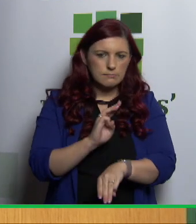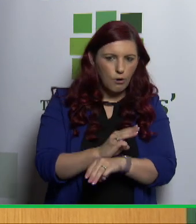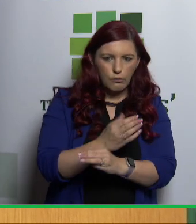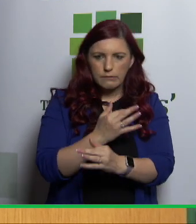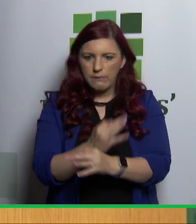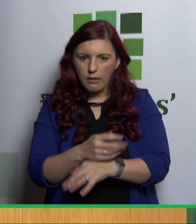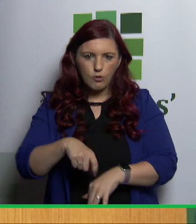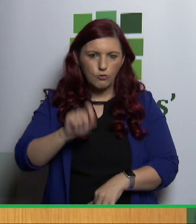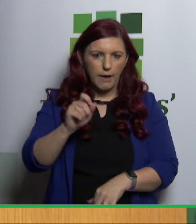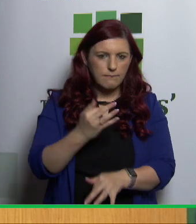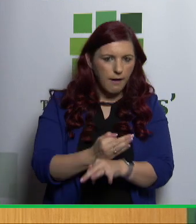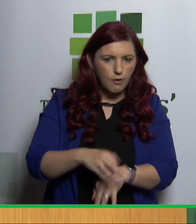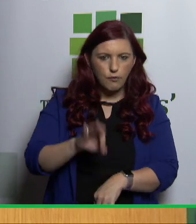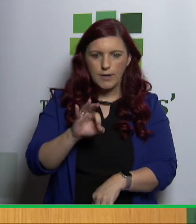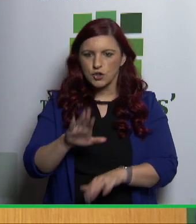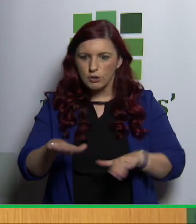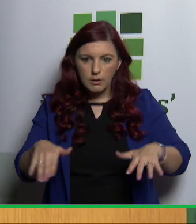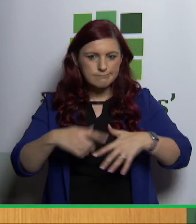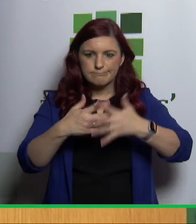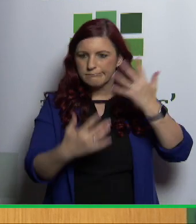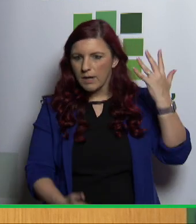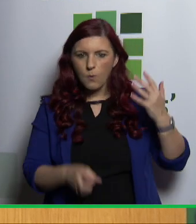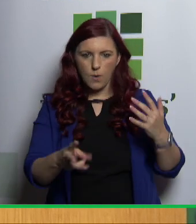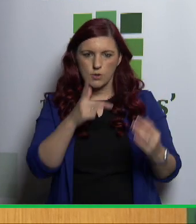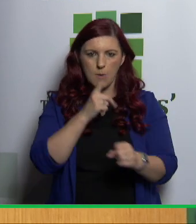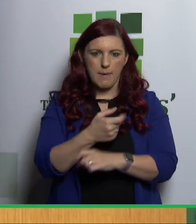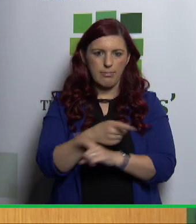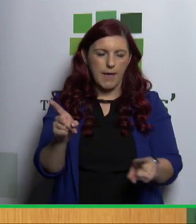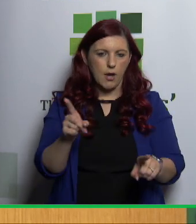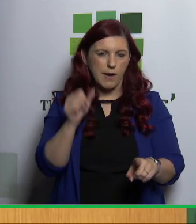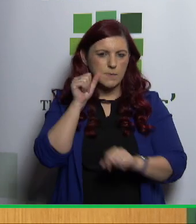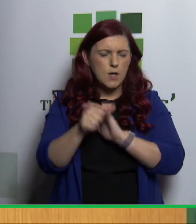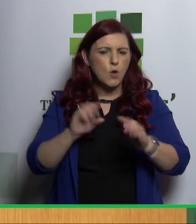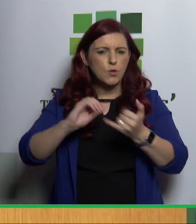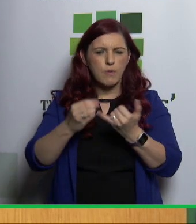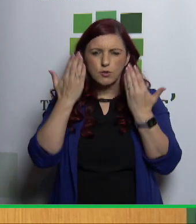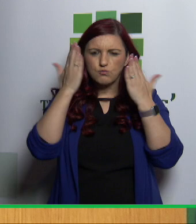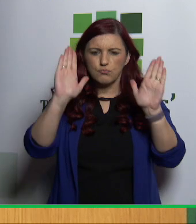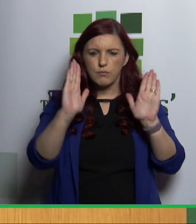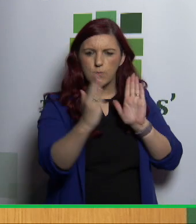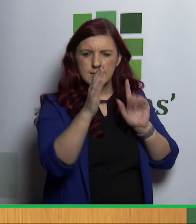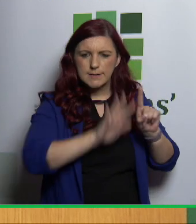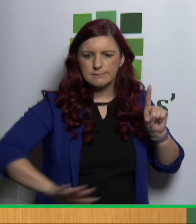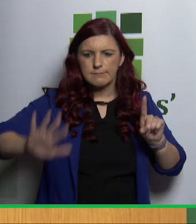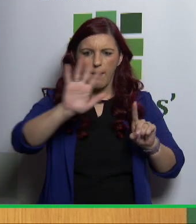grandfathers, grandchildren, sharing their experiences, which represent communities and families all across the country.